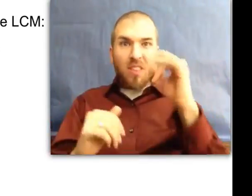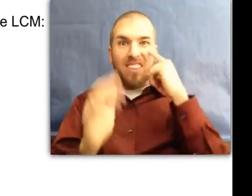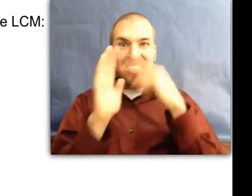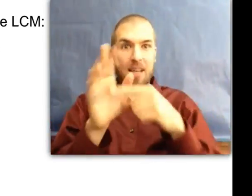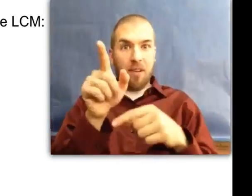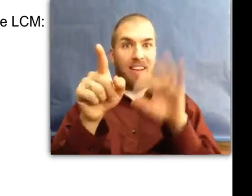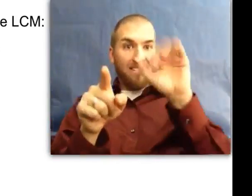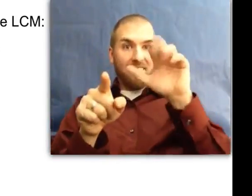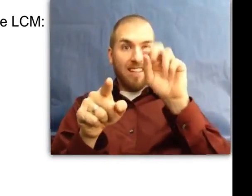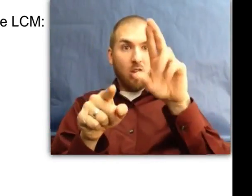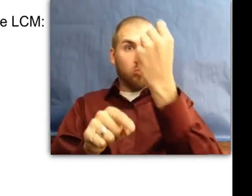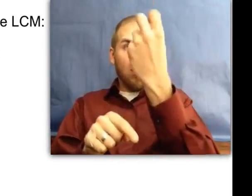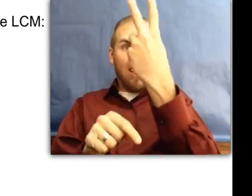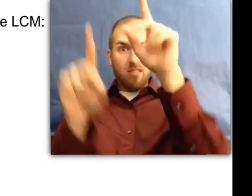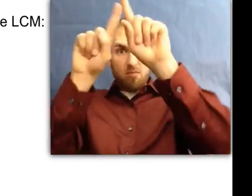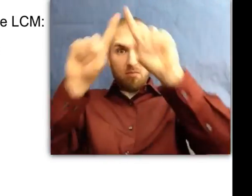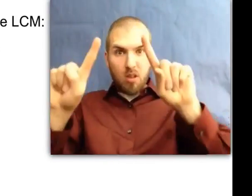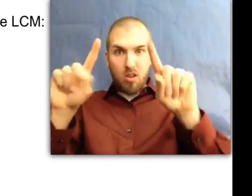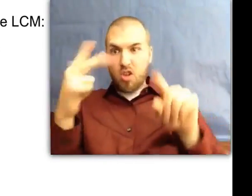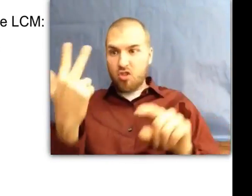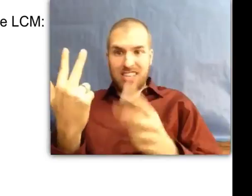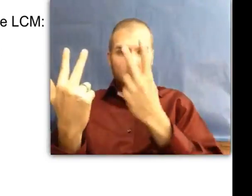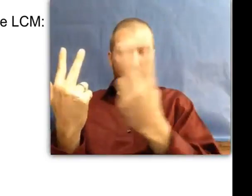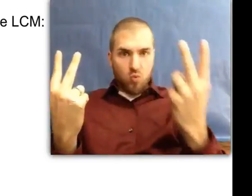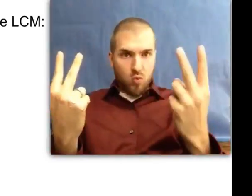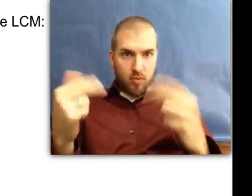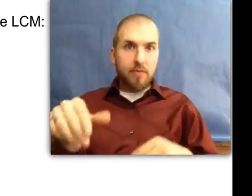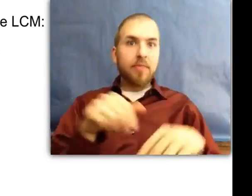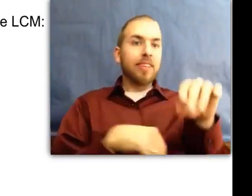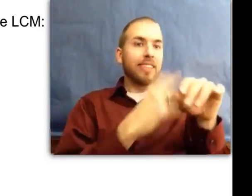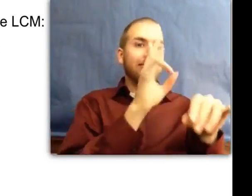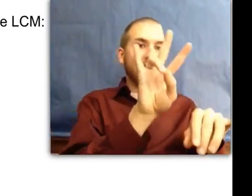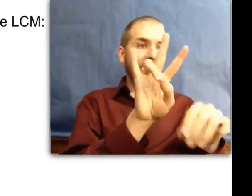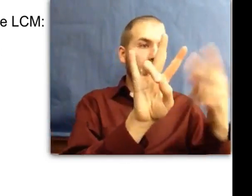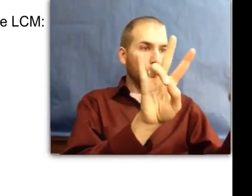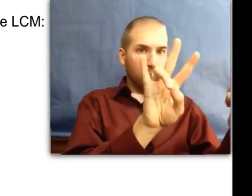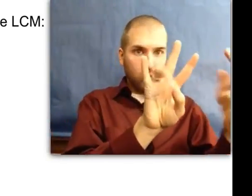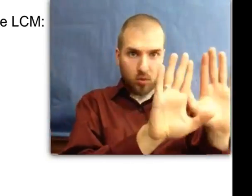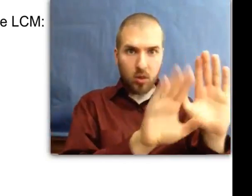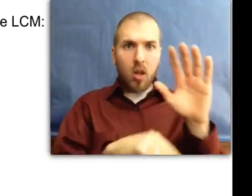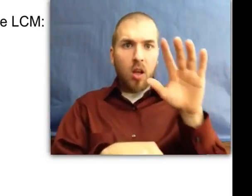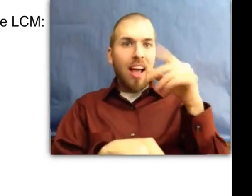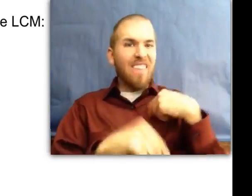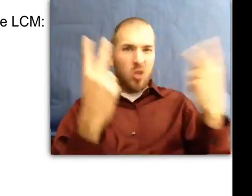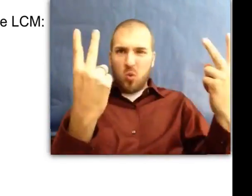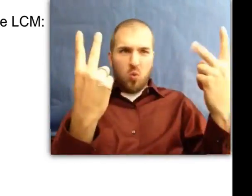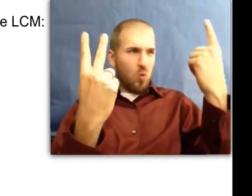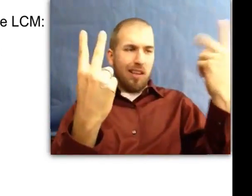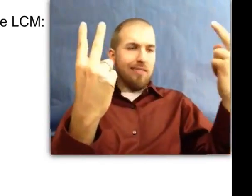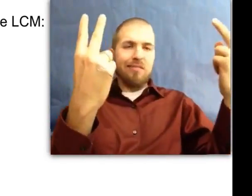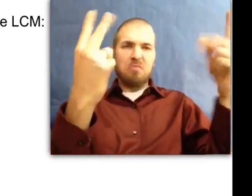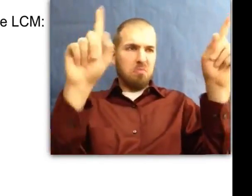So now looking at the different multiples of a factor of 12, so 3 and 2 and 2, and then 7 and